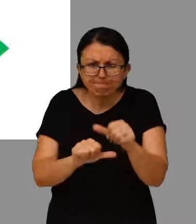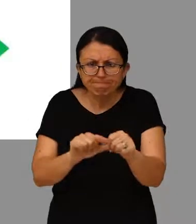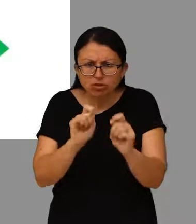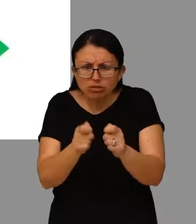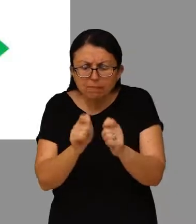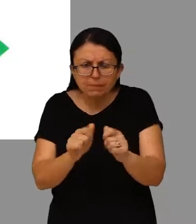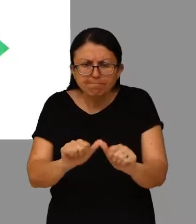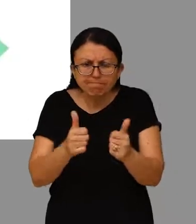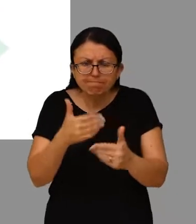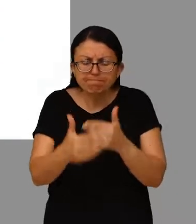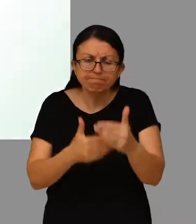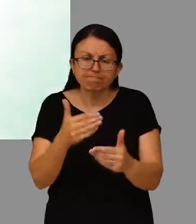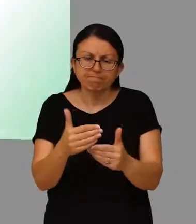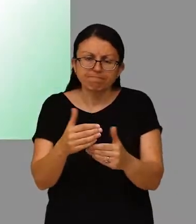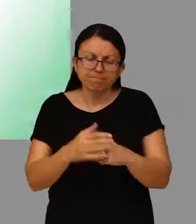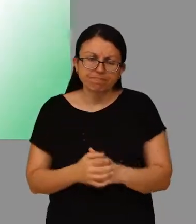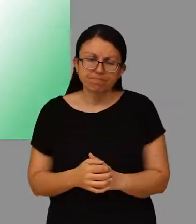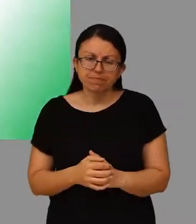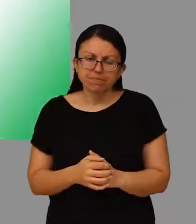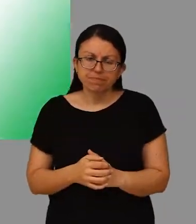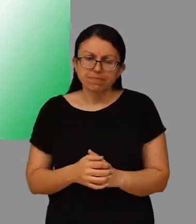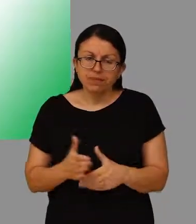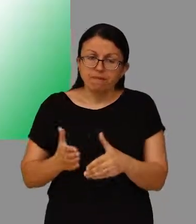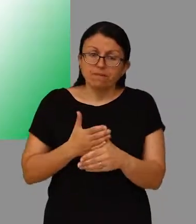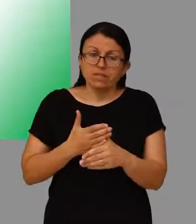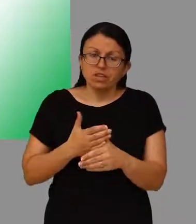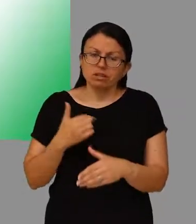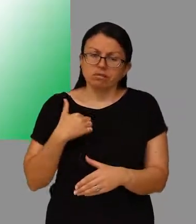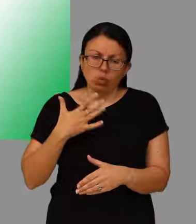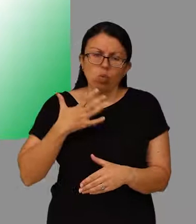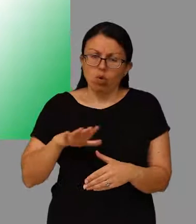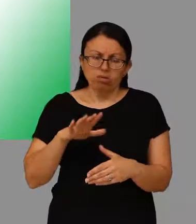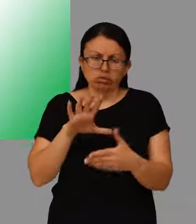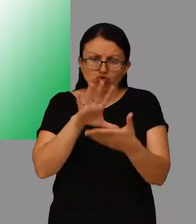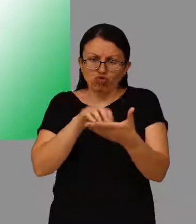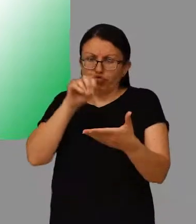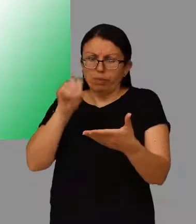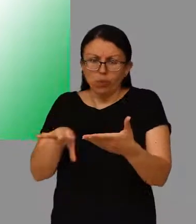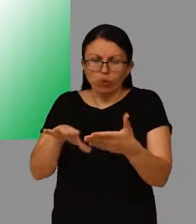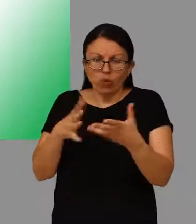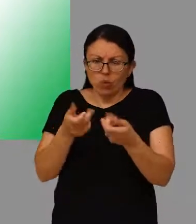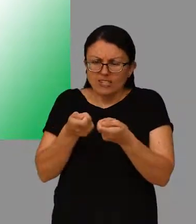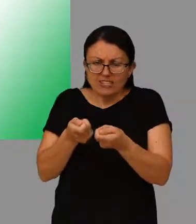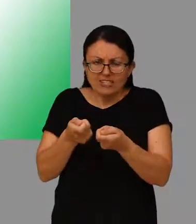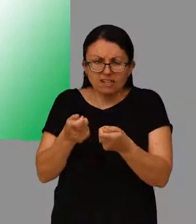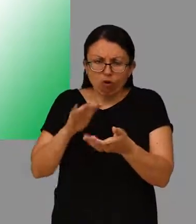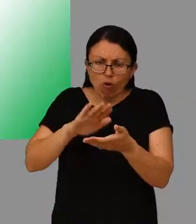treatment. First and foremost, we want to remove or cure the cancer if this is